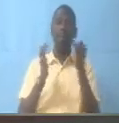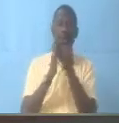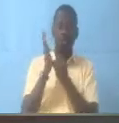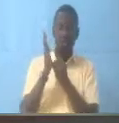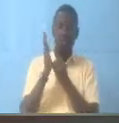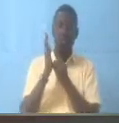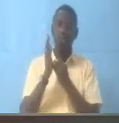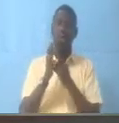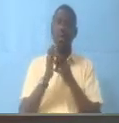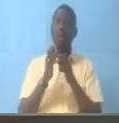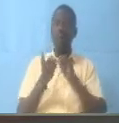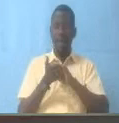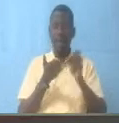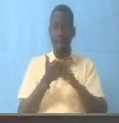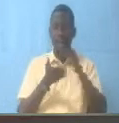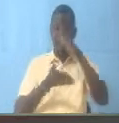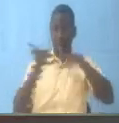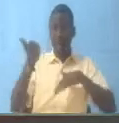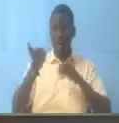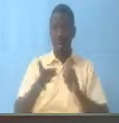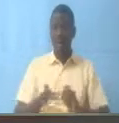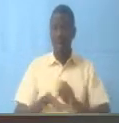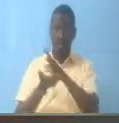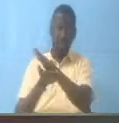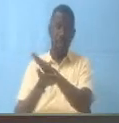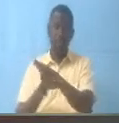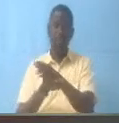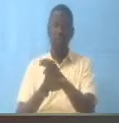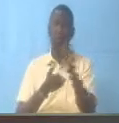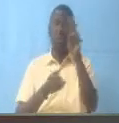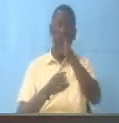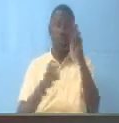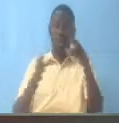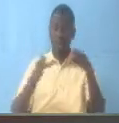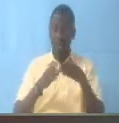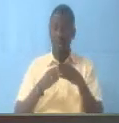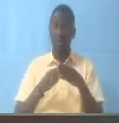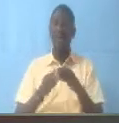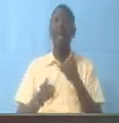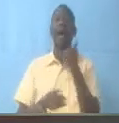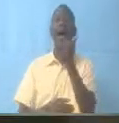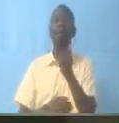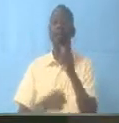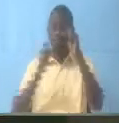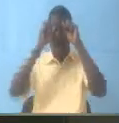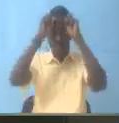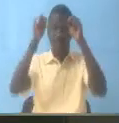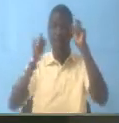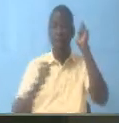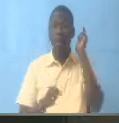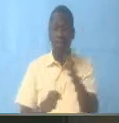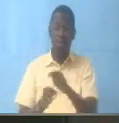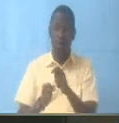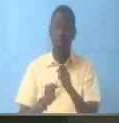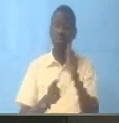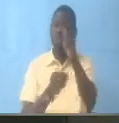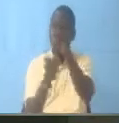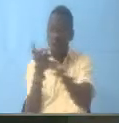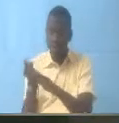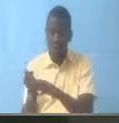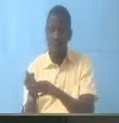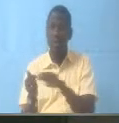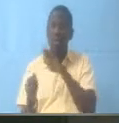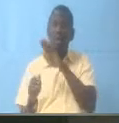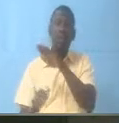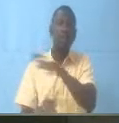cabinet, and asked that government compensate these children. Comme nag ci maqaamam ministre bi saytu wàlli loi ak àtte ci réew mi ak